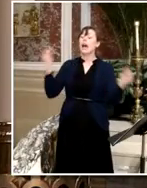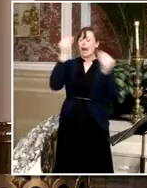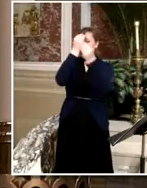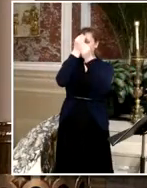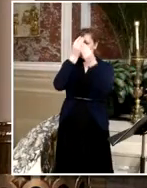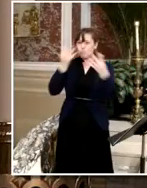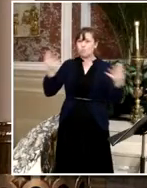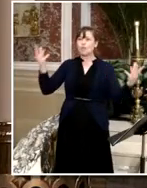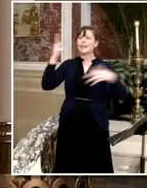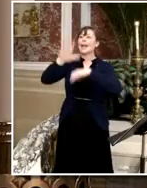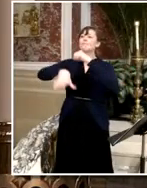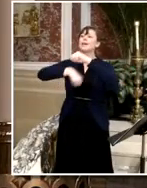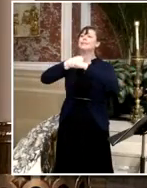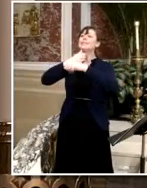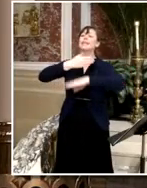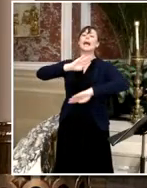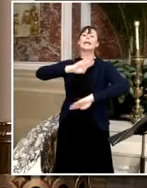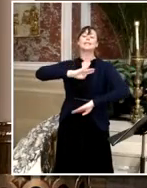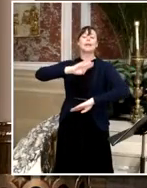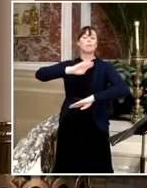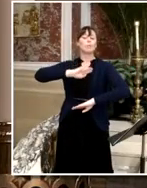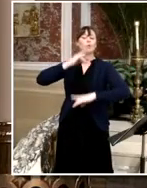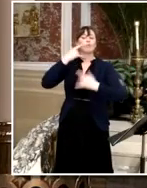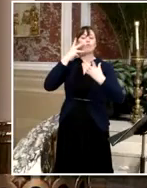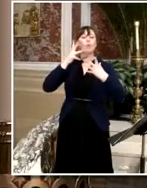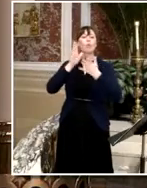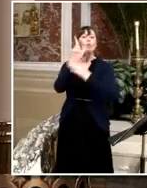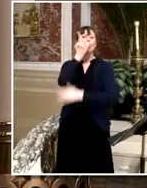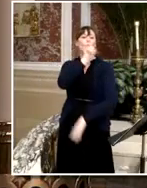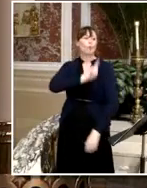year acceptable to the Lord."